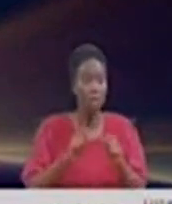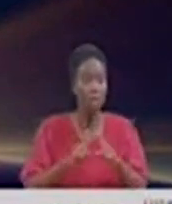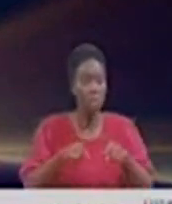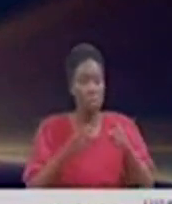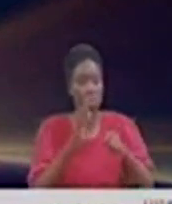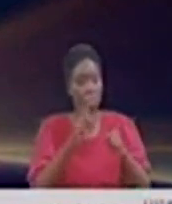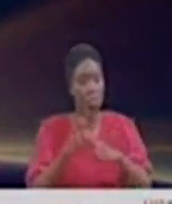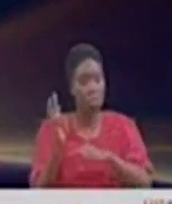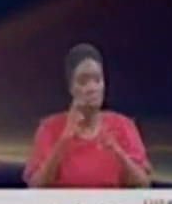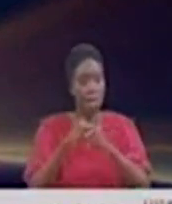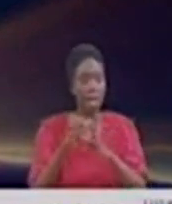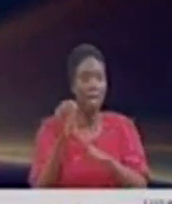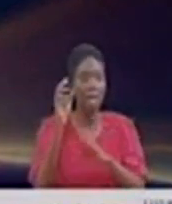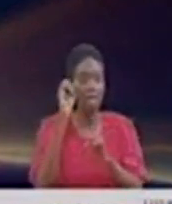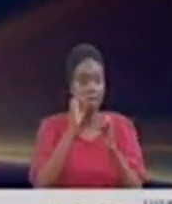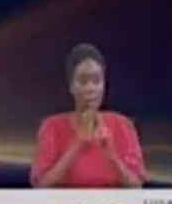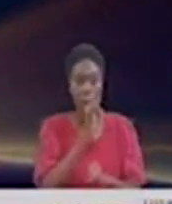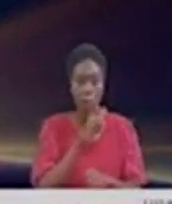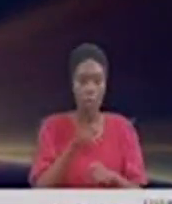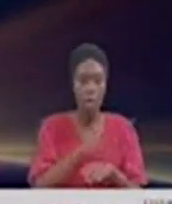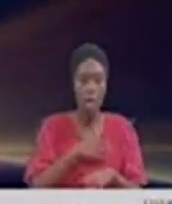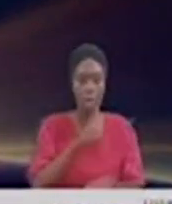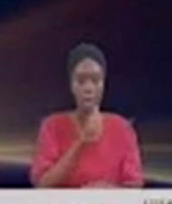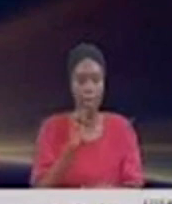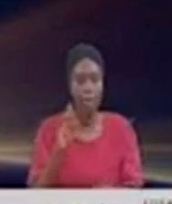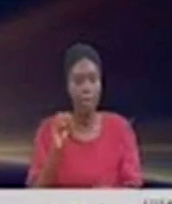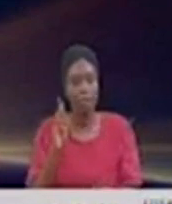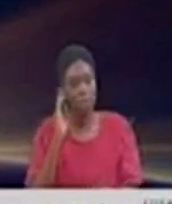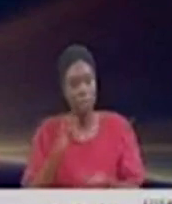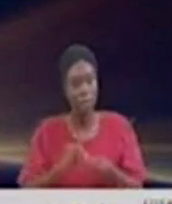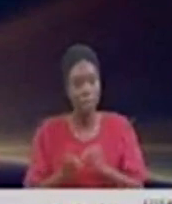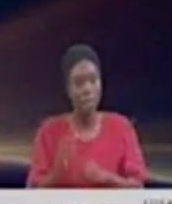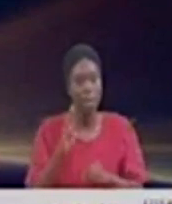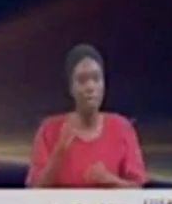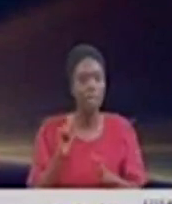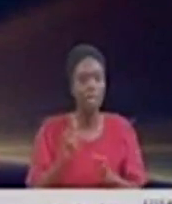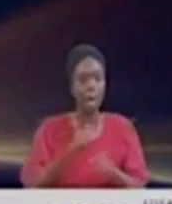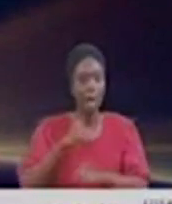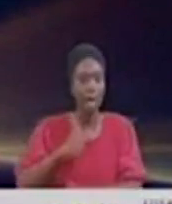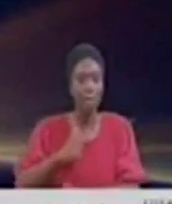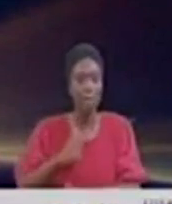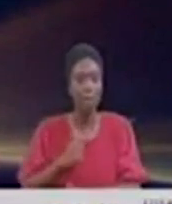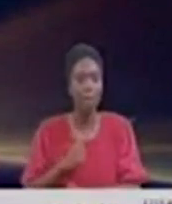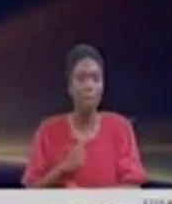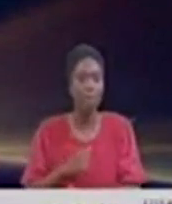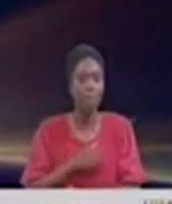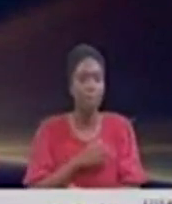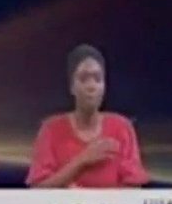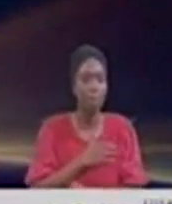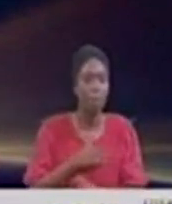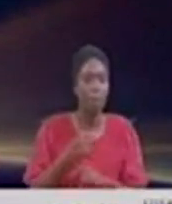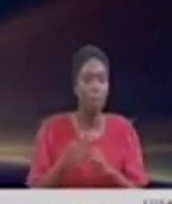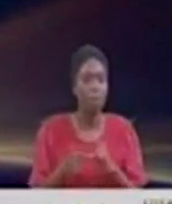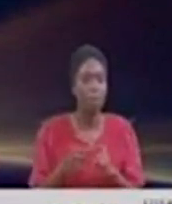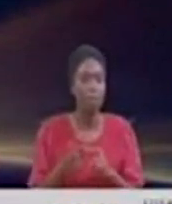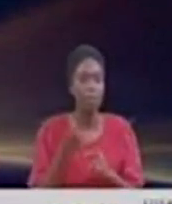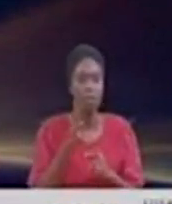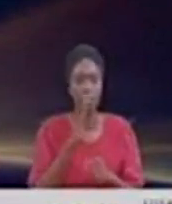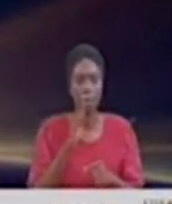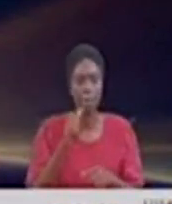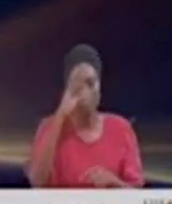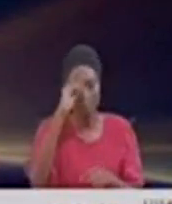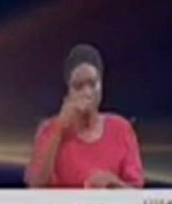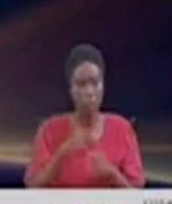to go forth to war in Israel, thou and Aaron shall number them by their armies. And with you there shall be a man of